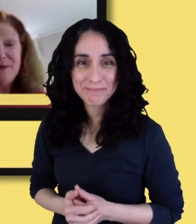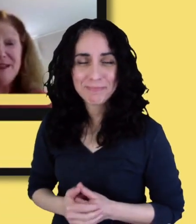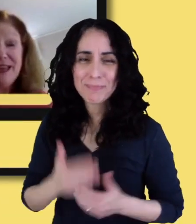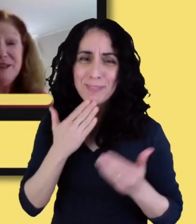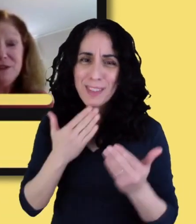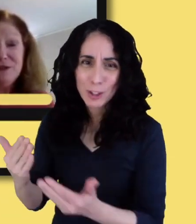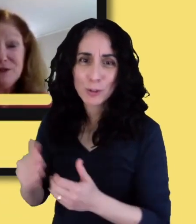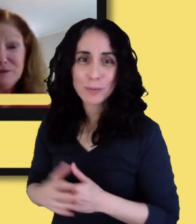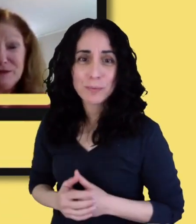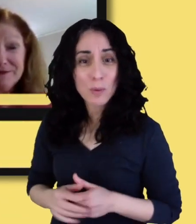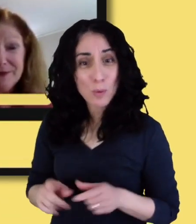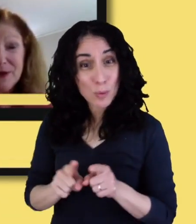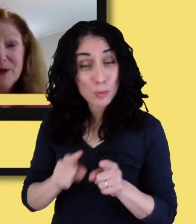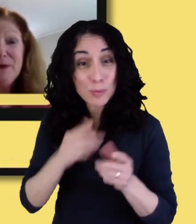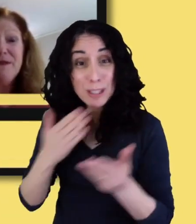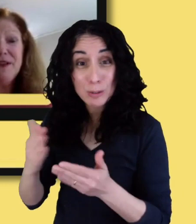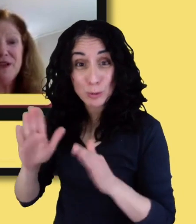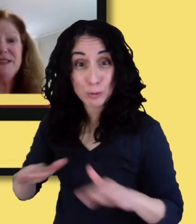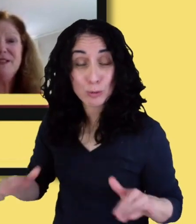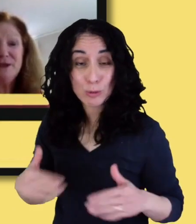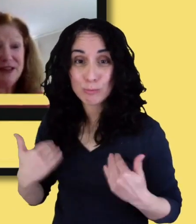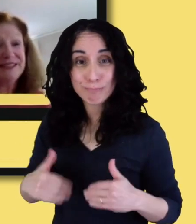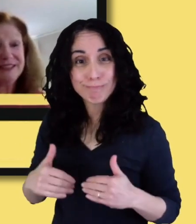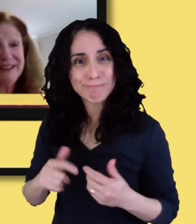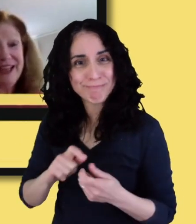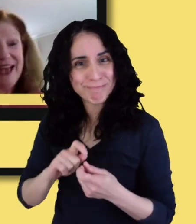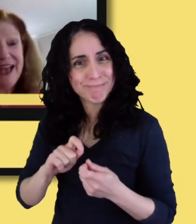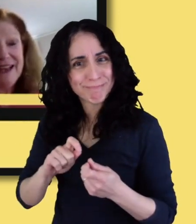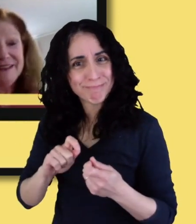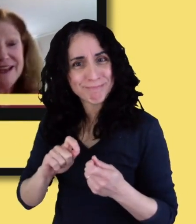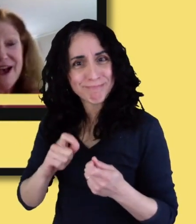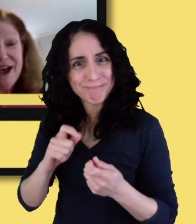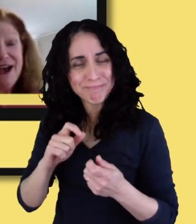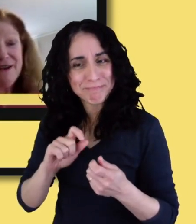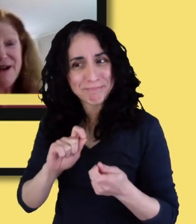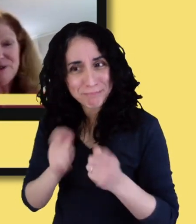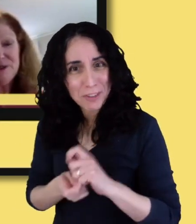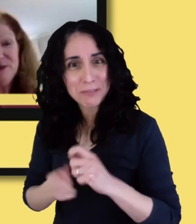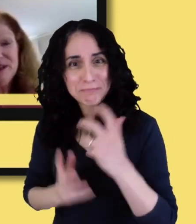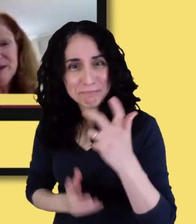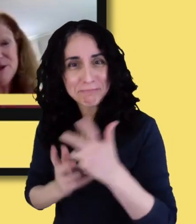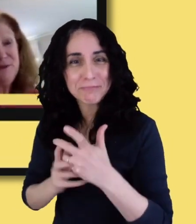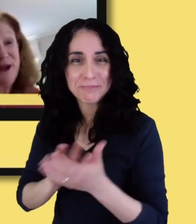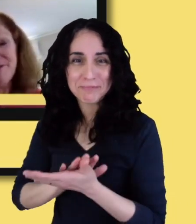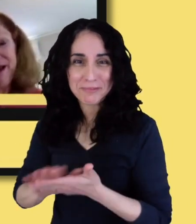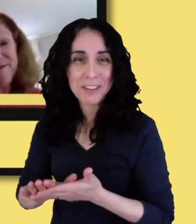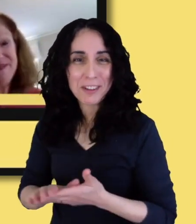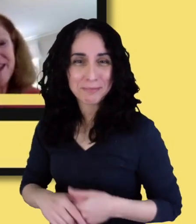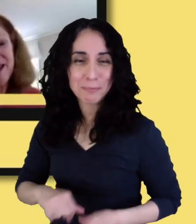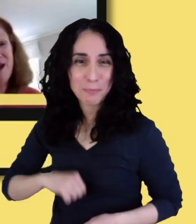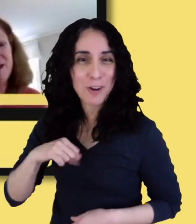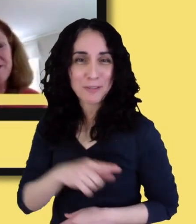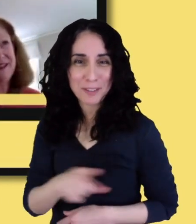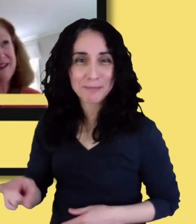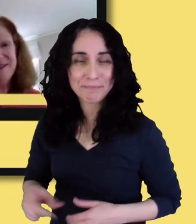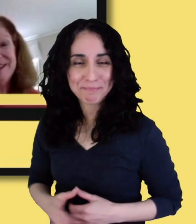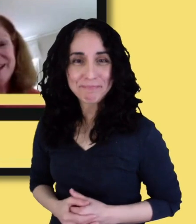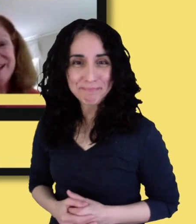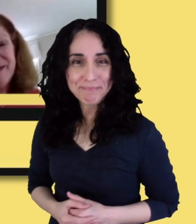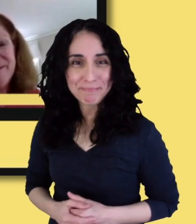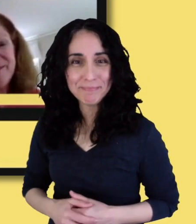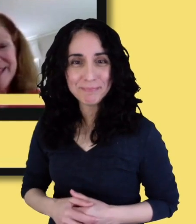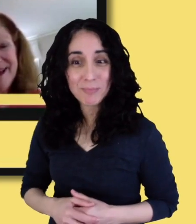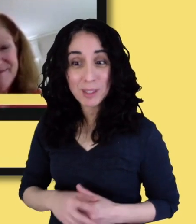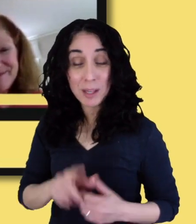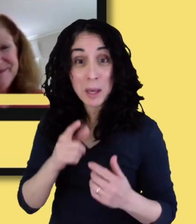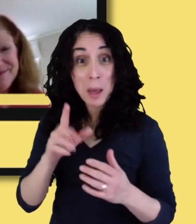big thank you, and a thank you to the children who have adjusted so nicely. And I just really am so proud of them, and I'm proud of everything I'm